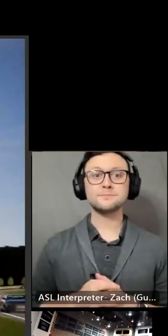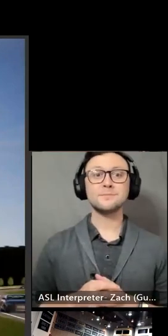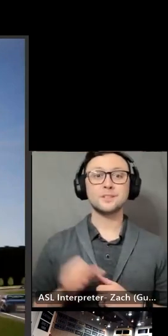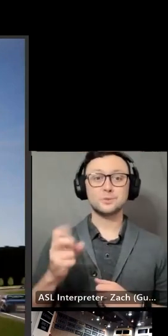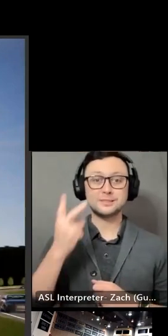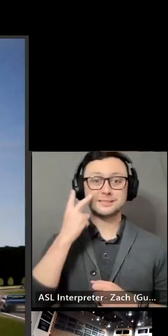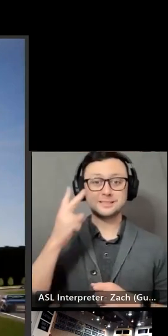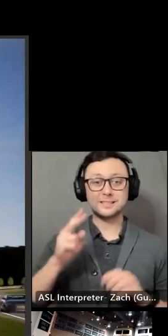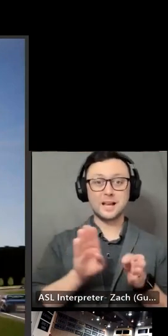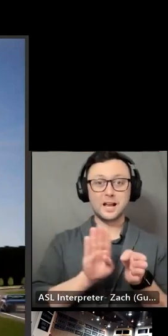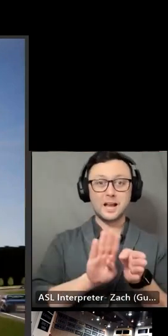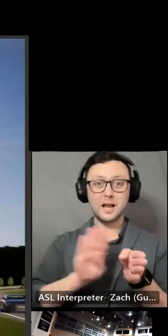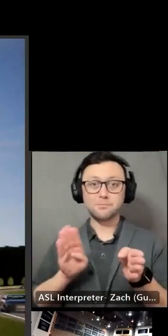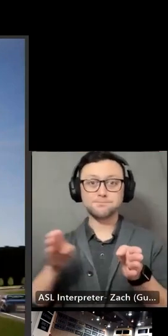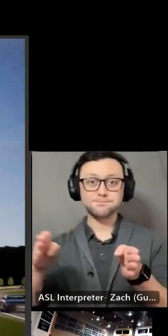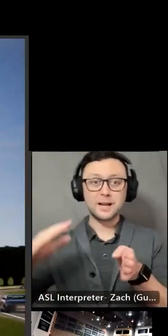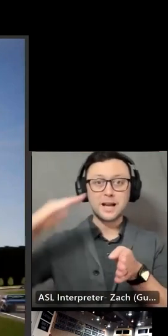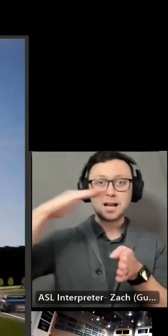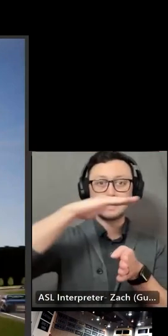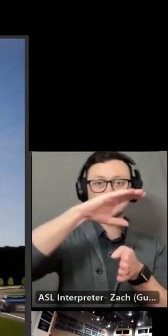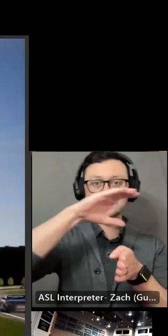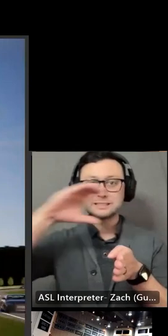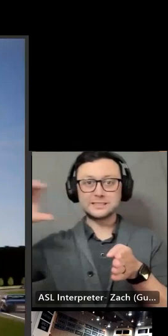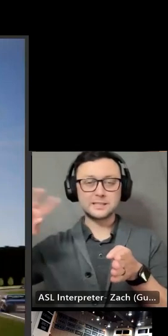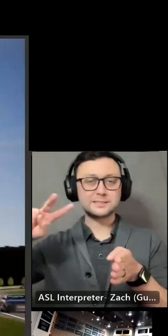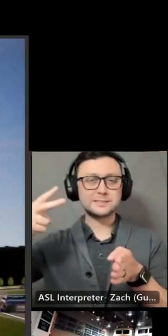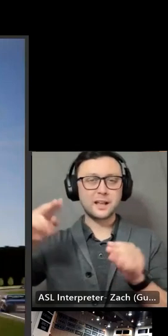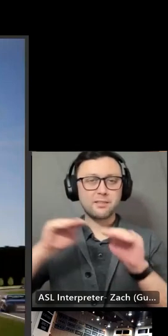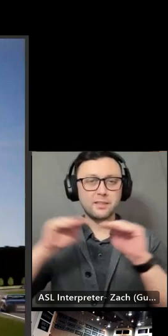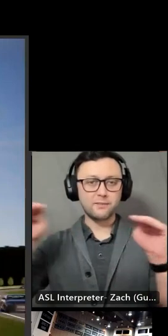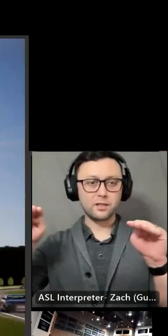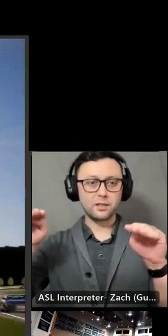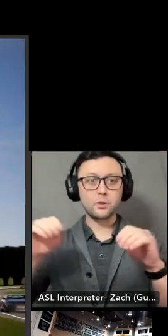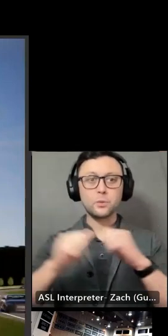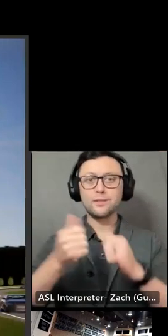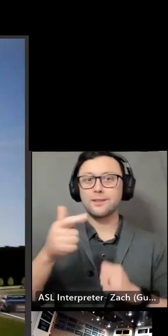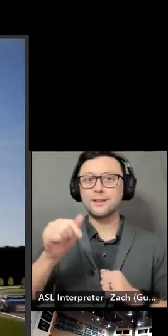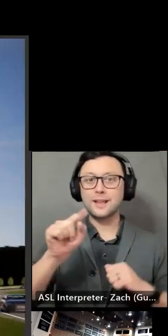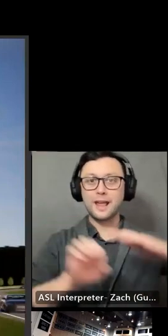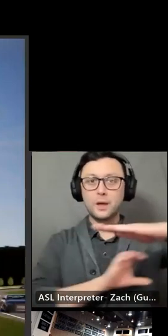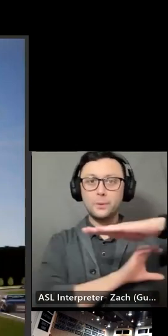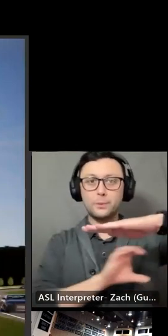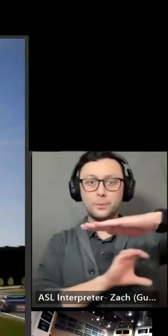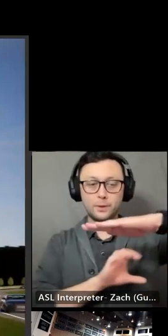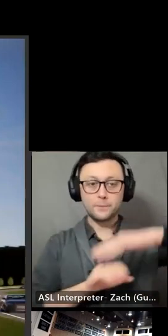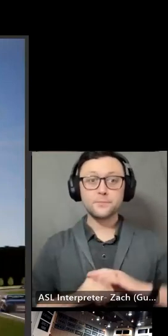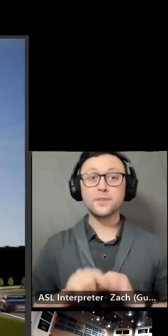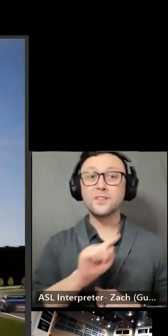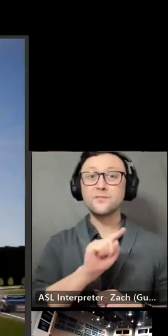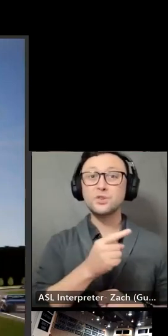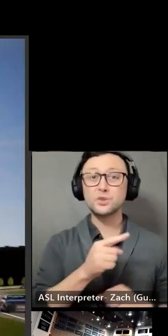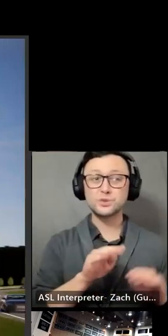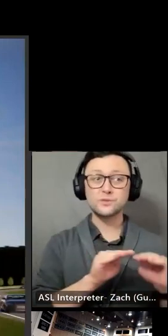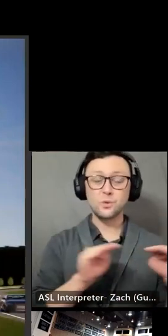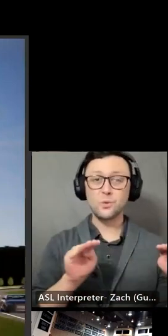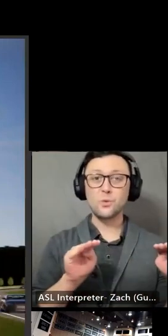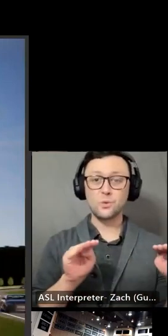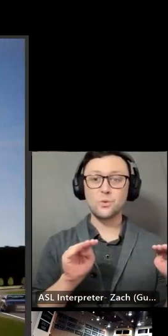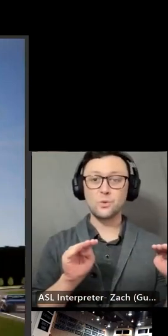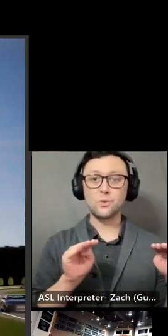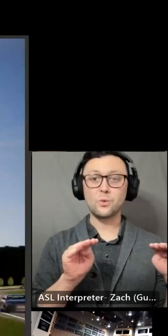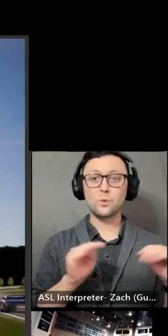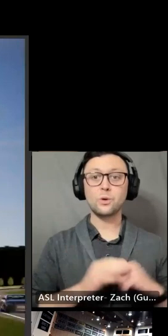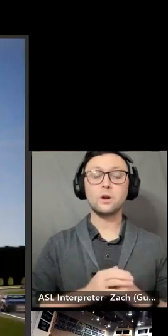air space underneath. And then I'll also highlight that the first floor actually, or the